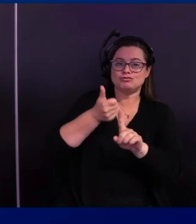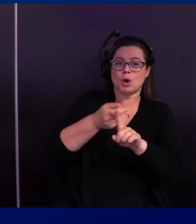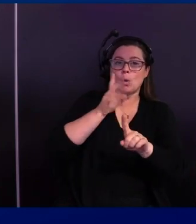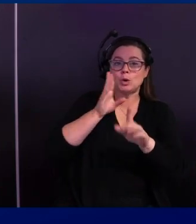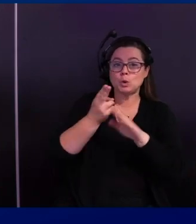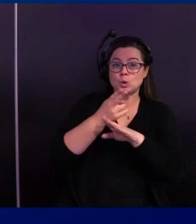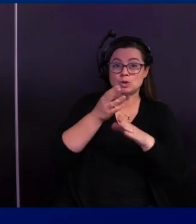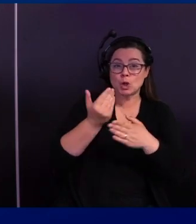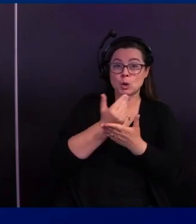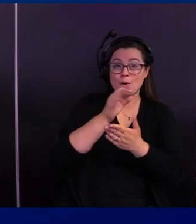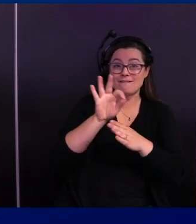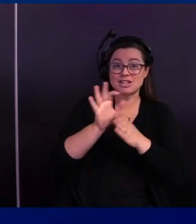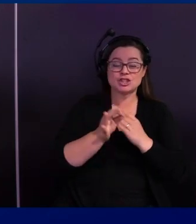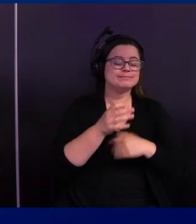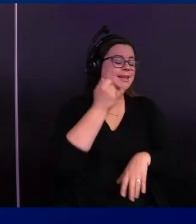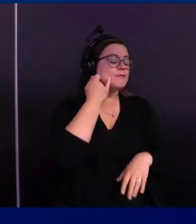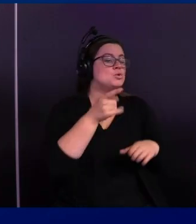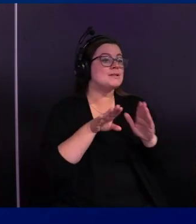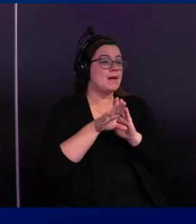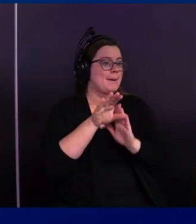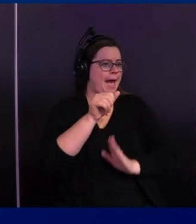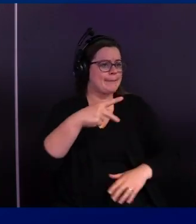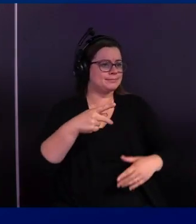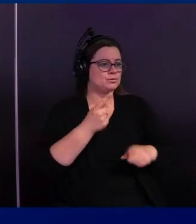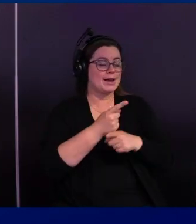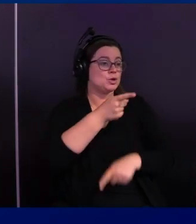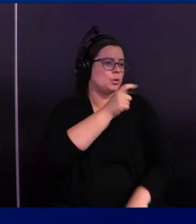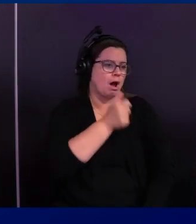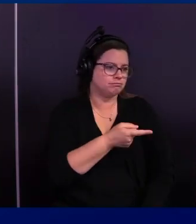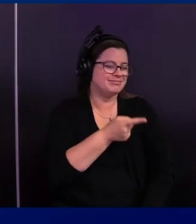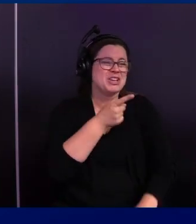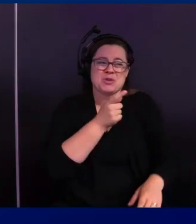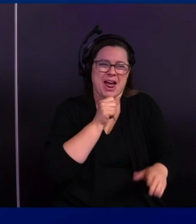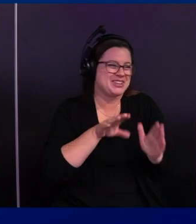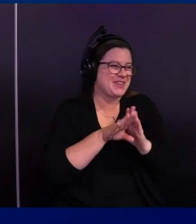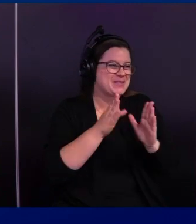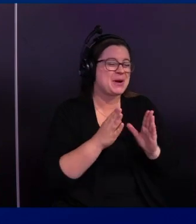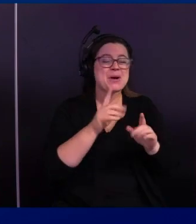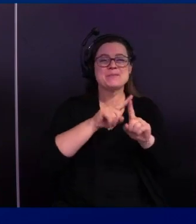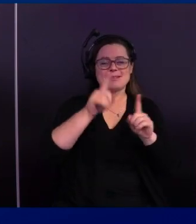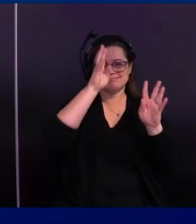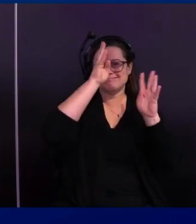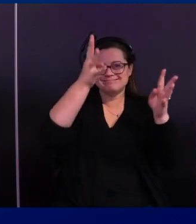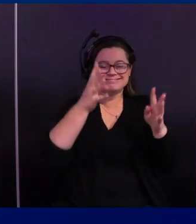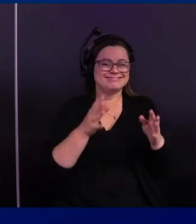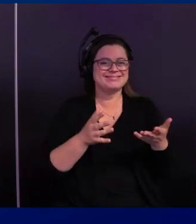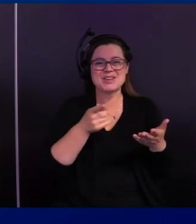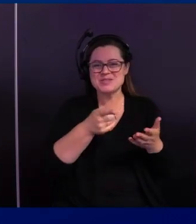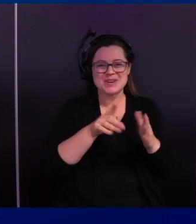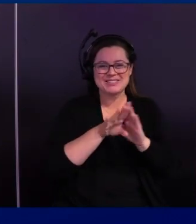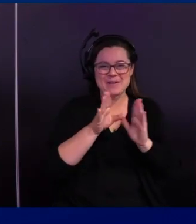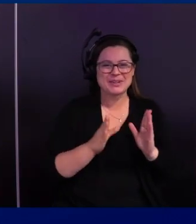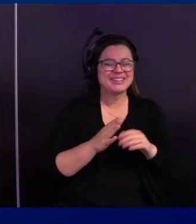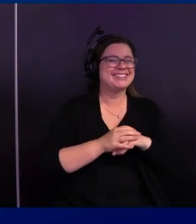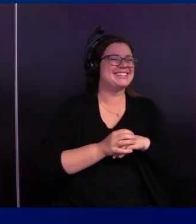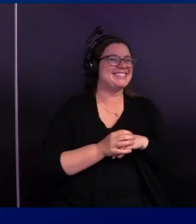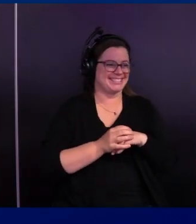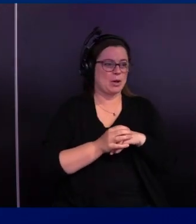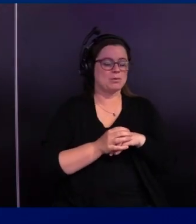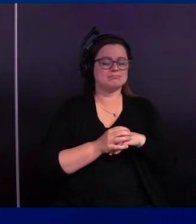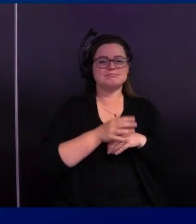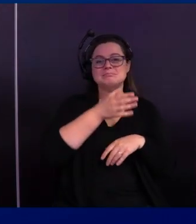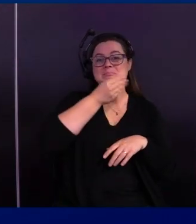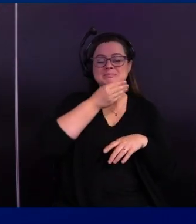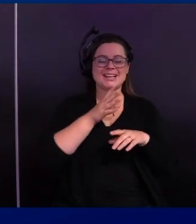feature. So you're developing an application, right? Well, you're not, because you're not a developer, but fictionally. So let's say, for the sake of argument, you're